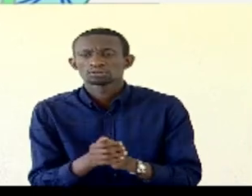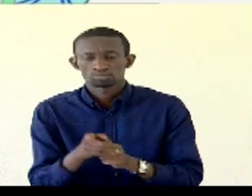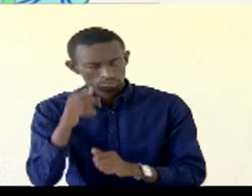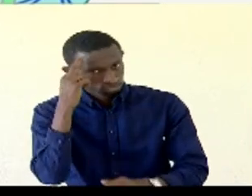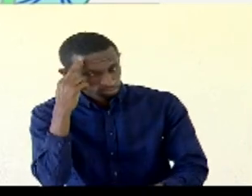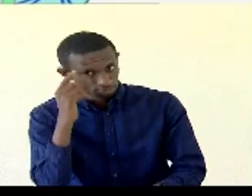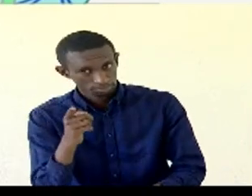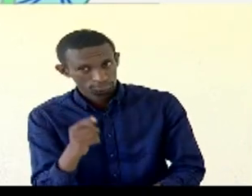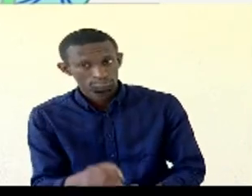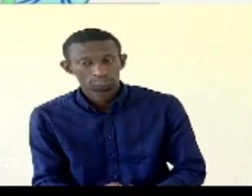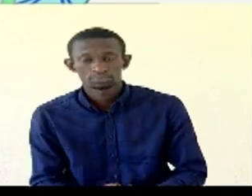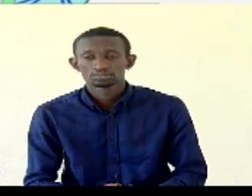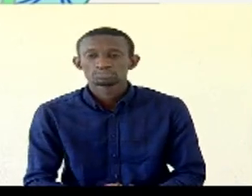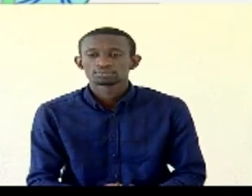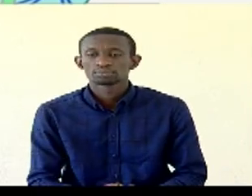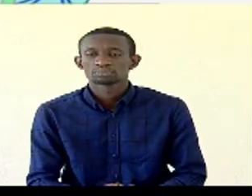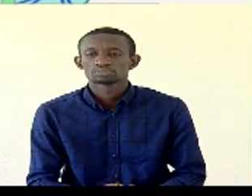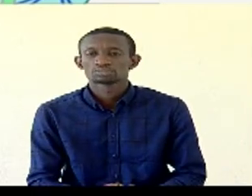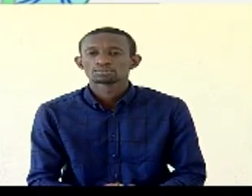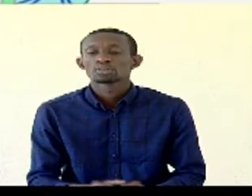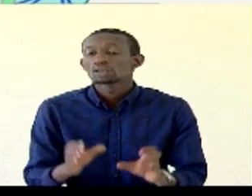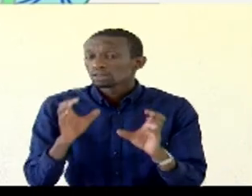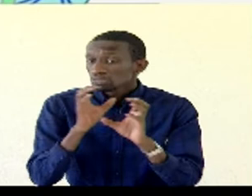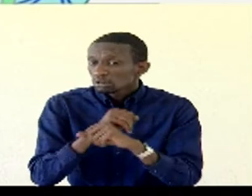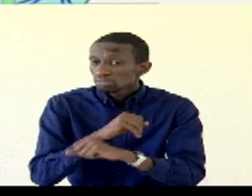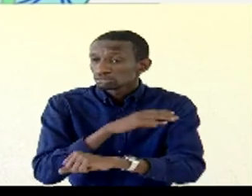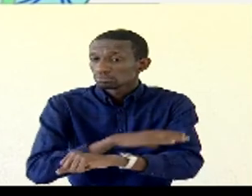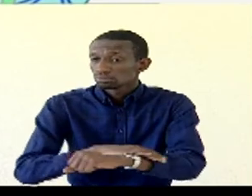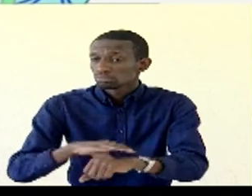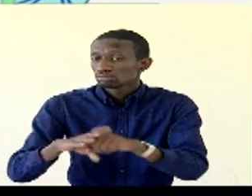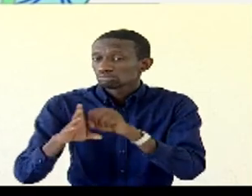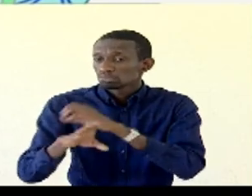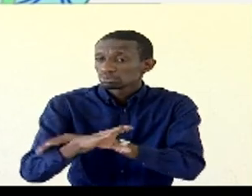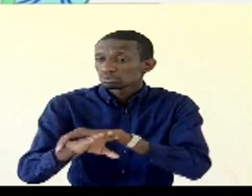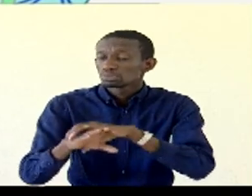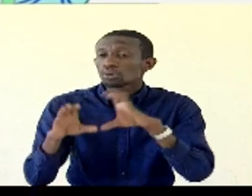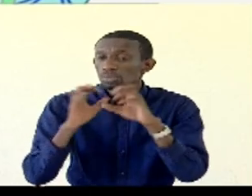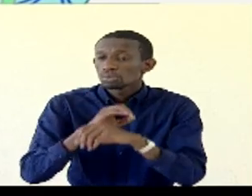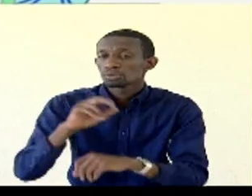Remember, we lost our nuclear membrane, but the question should be why?